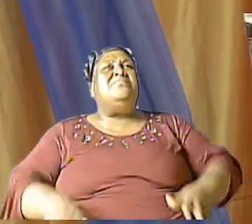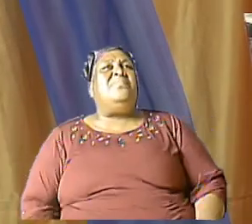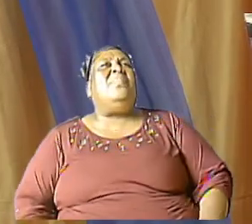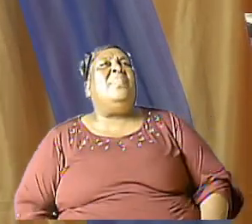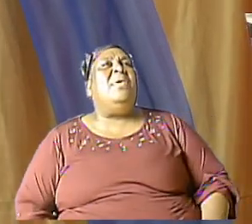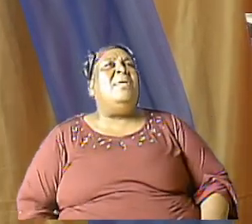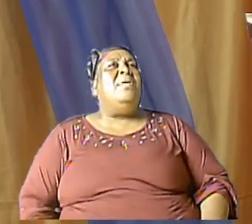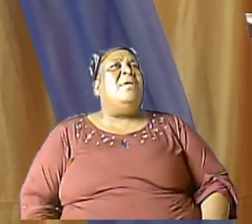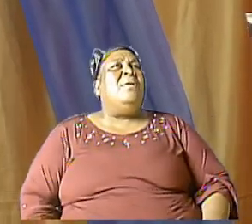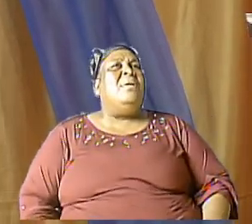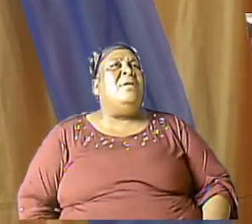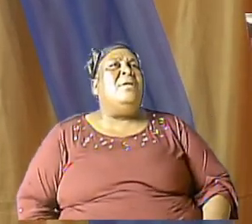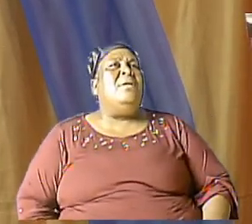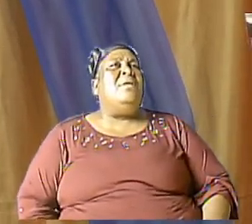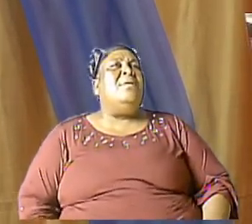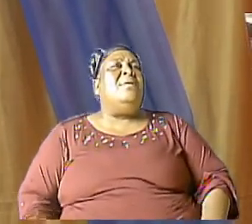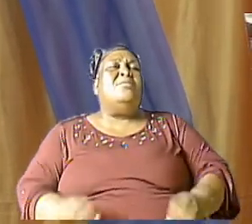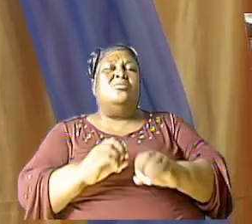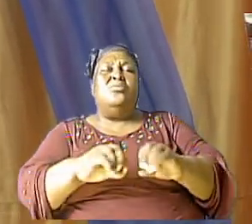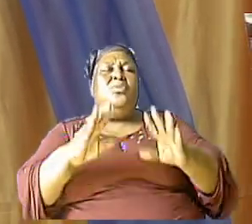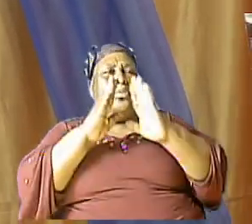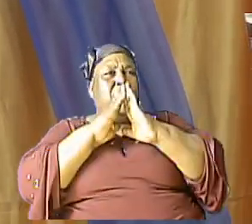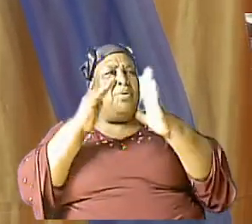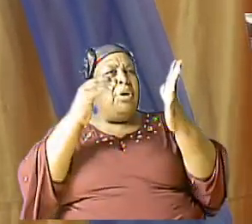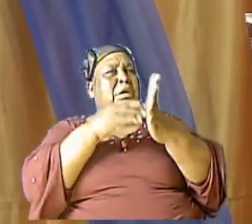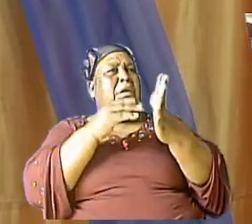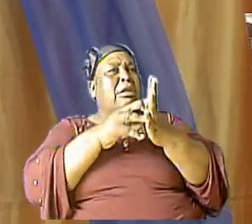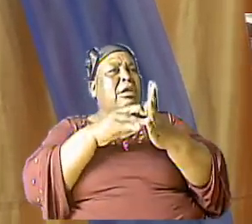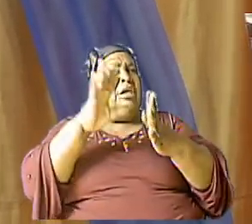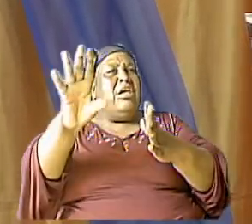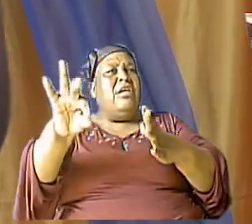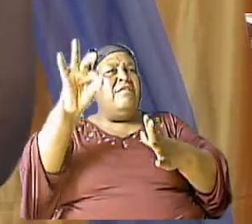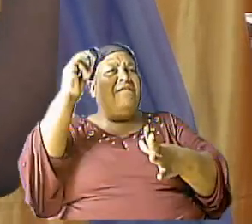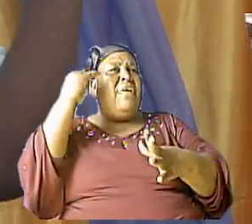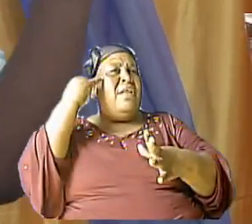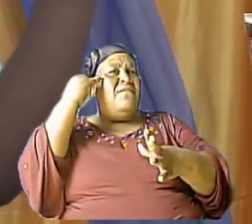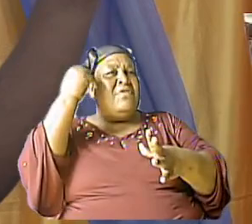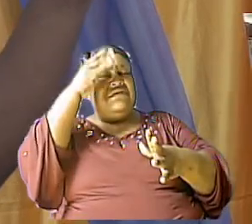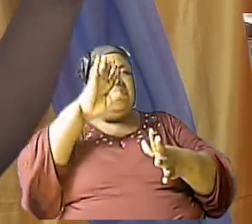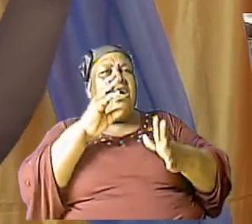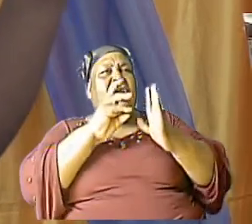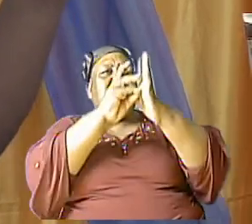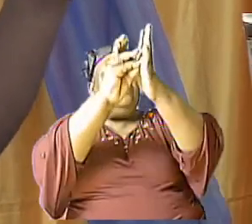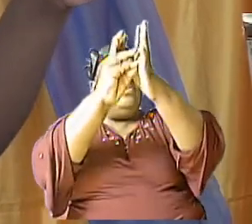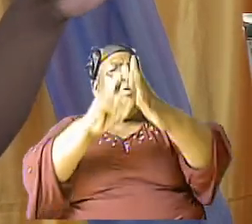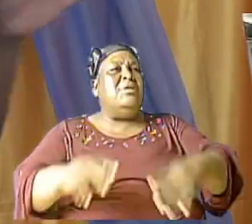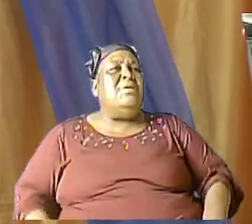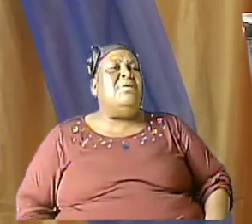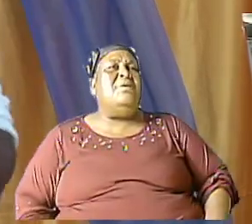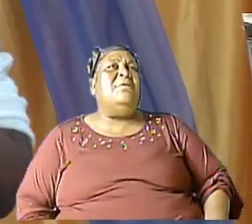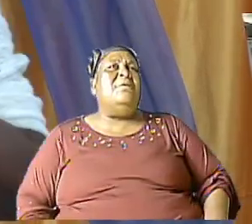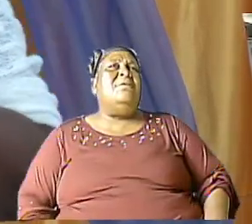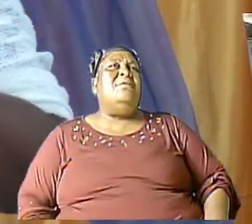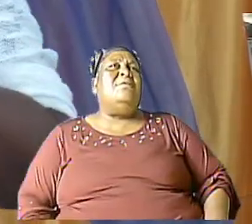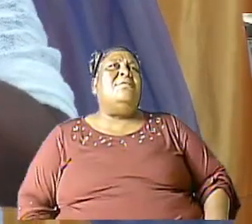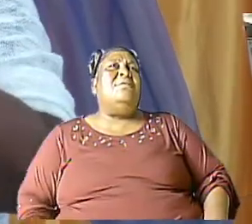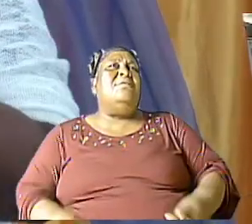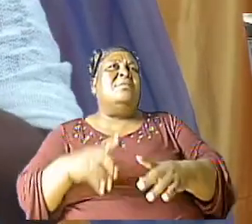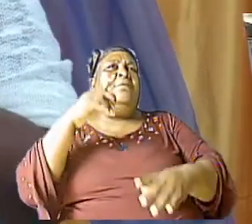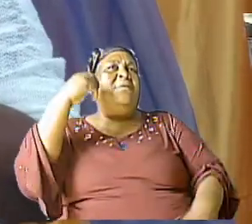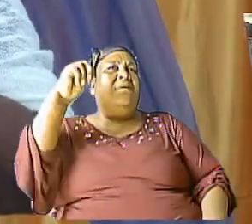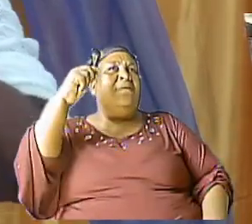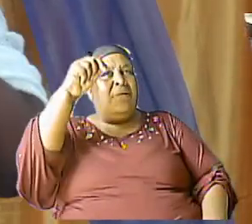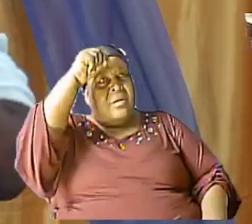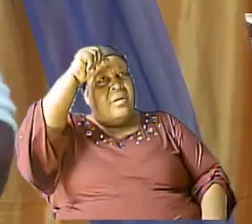same time, and we say, it's not the will of the Lord, and we don't go back and pray and find out if it's... Praise the Lord. I just want to just put a little testimony in quickly. Thank you, Jesus.